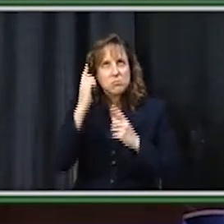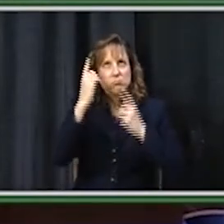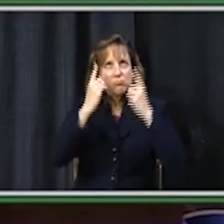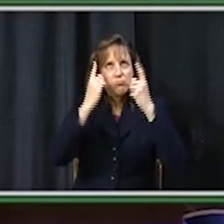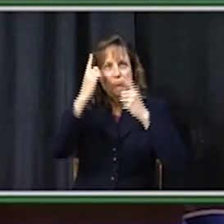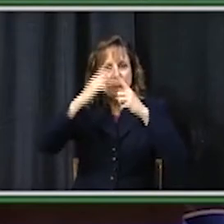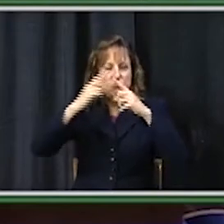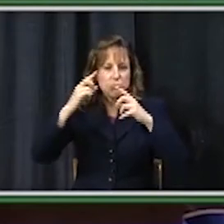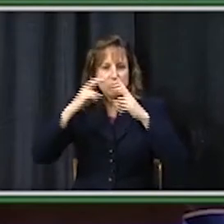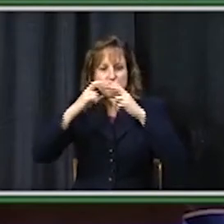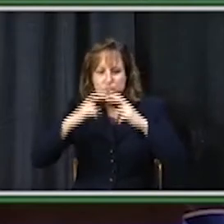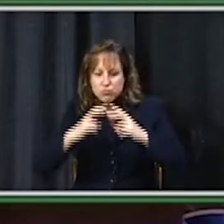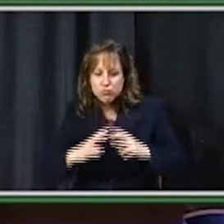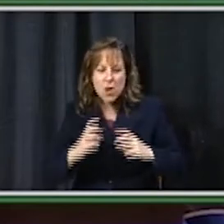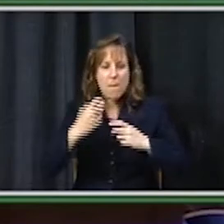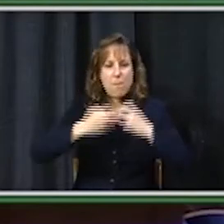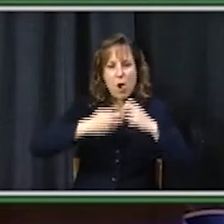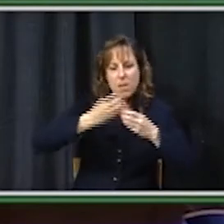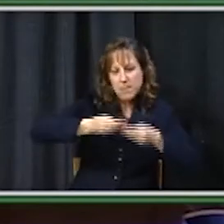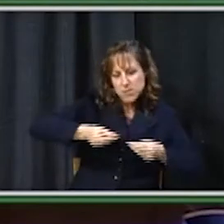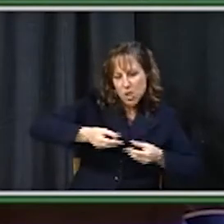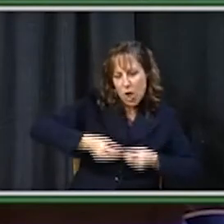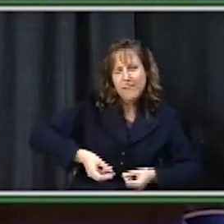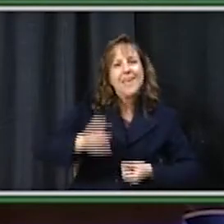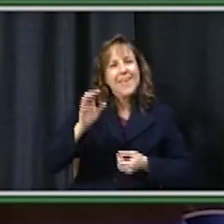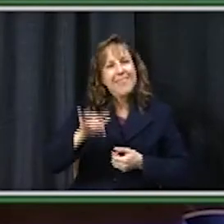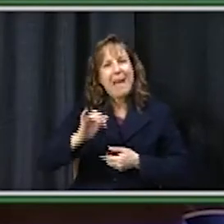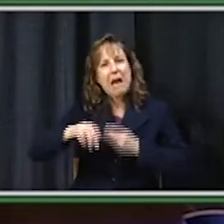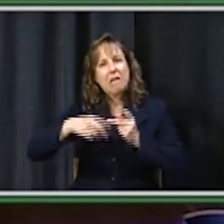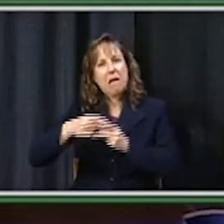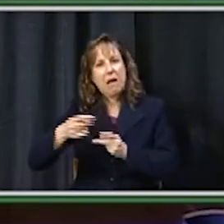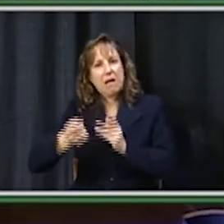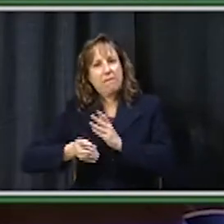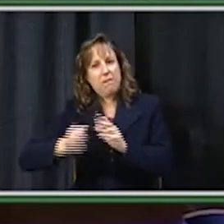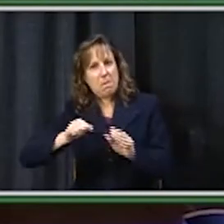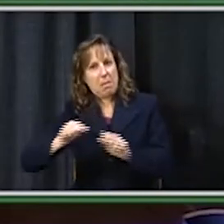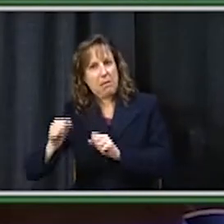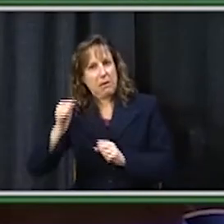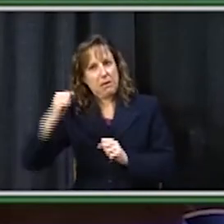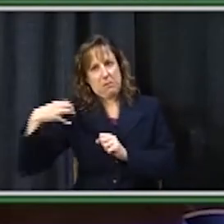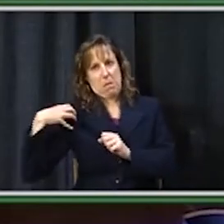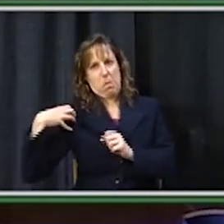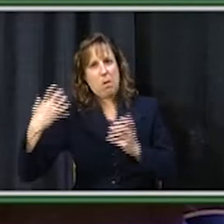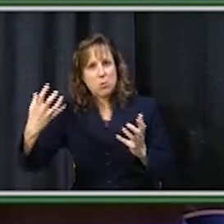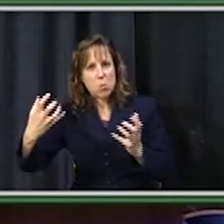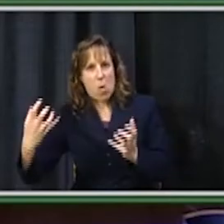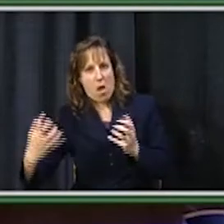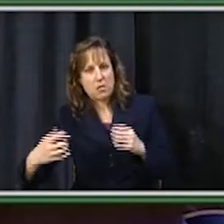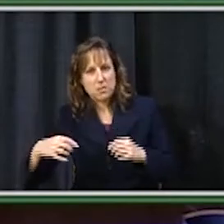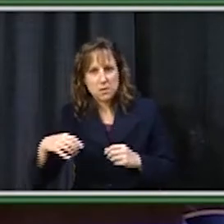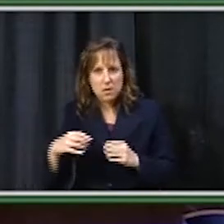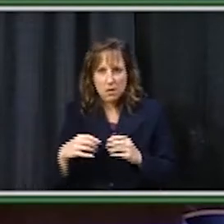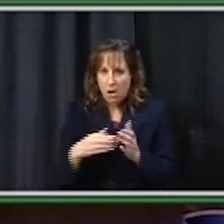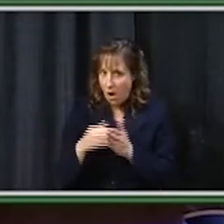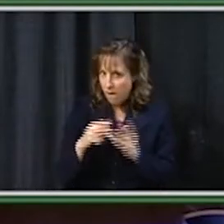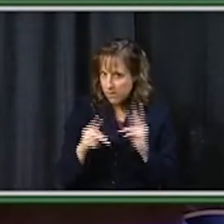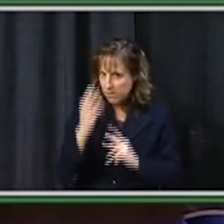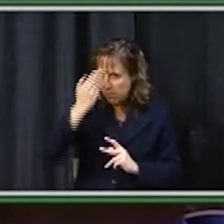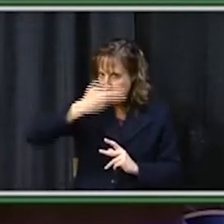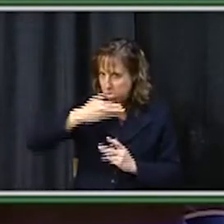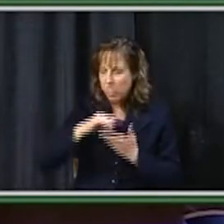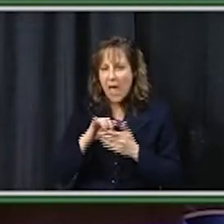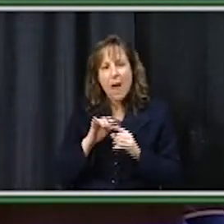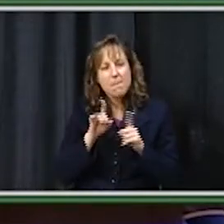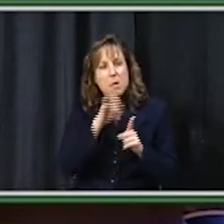problem solving skills that employers seek. These qualities are too often overlooked, but they will be even